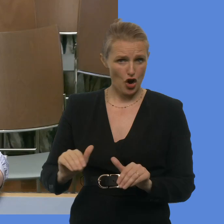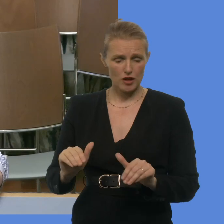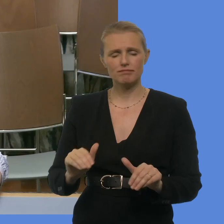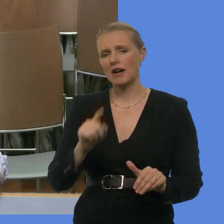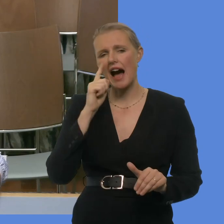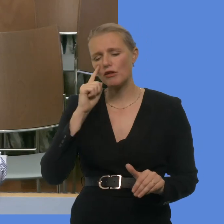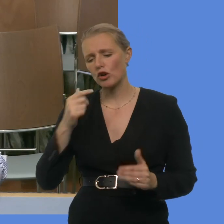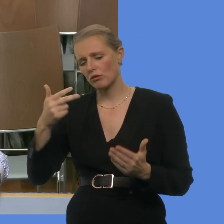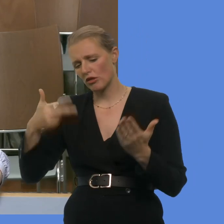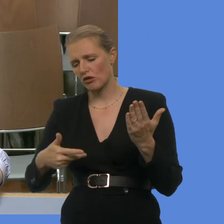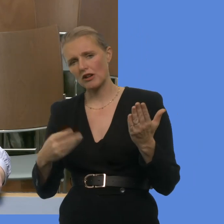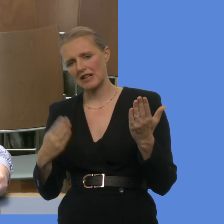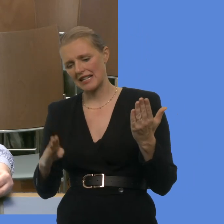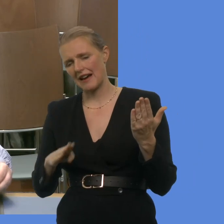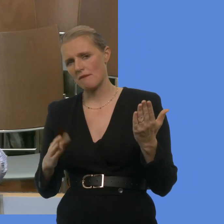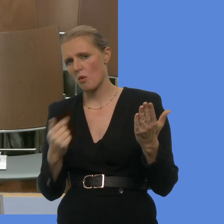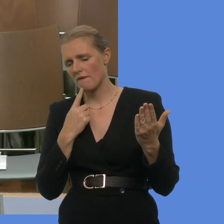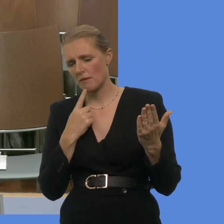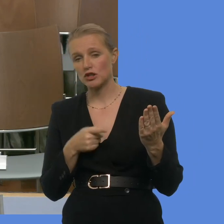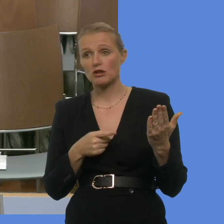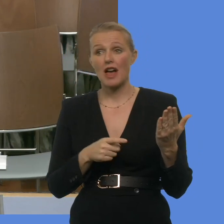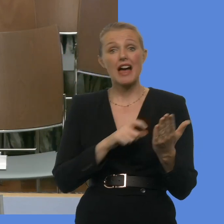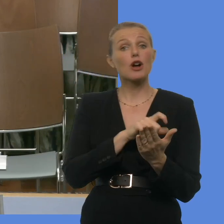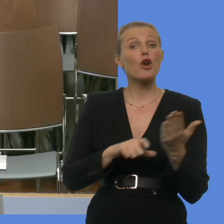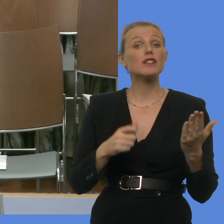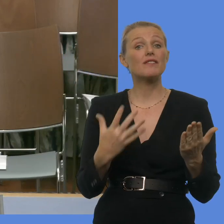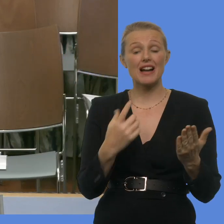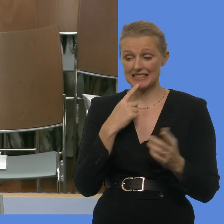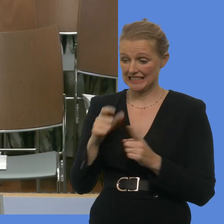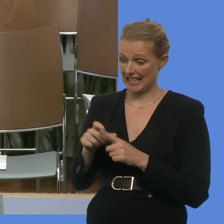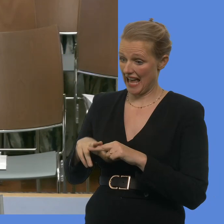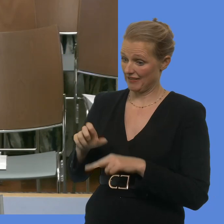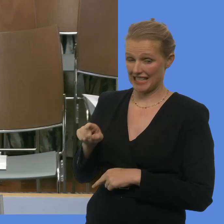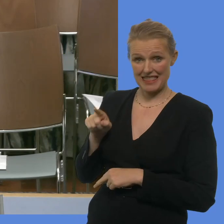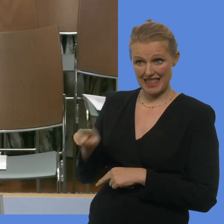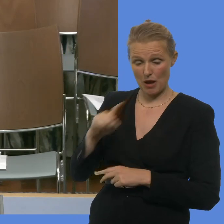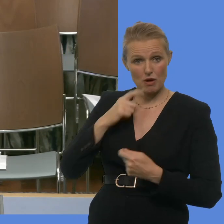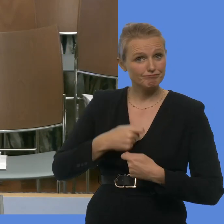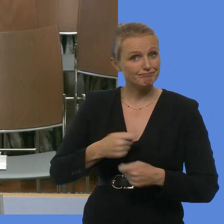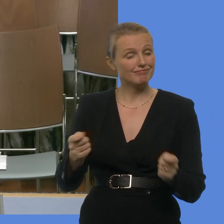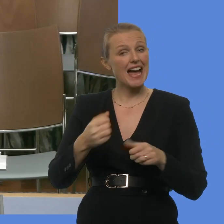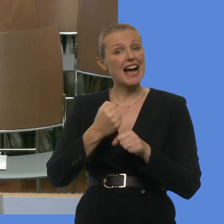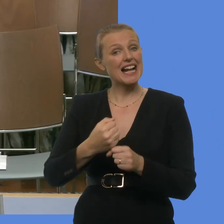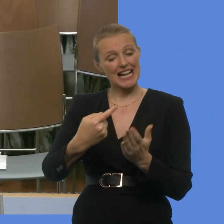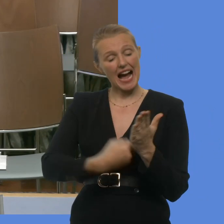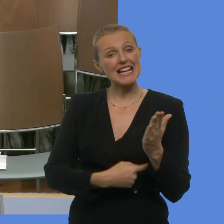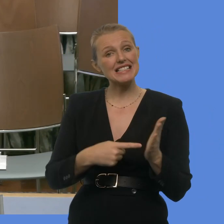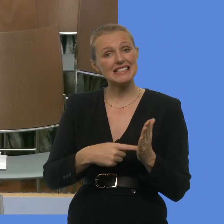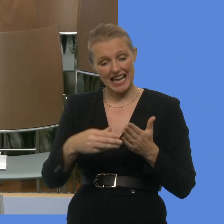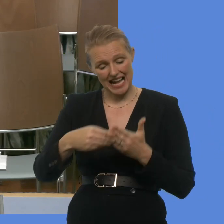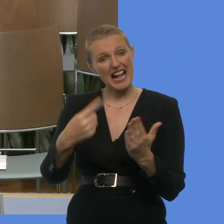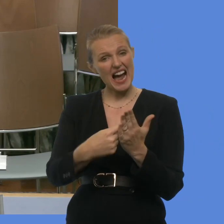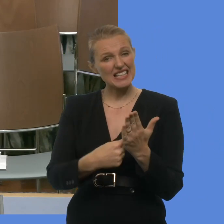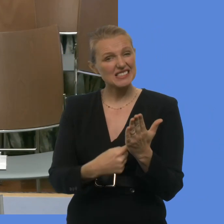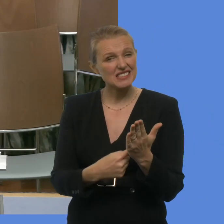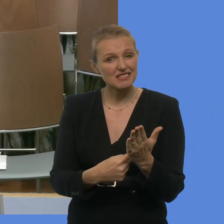page 399. Clause 5 sets out that the Department for Communities is to issue guidance where the meaning of reasonable steps